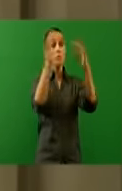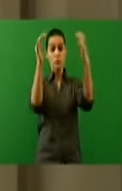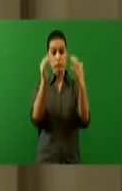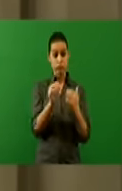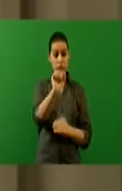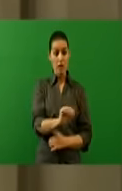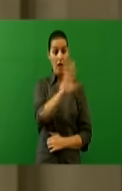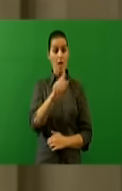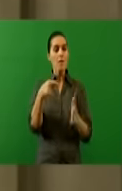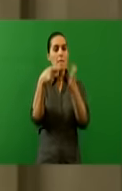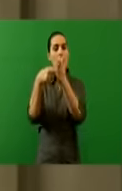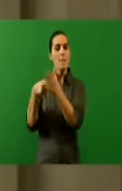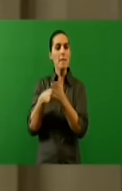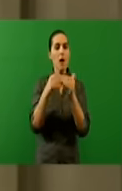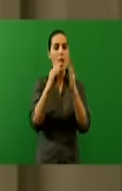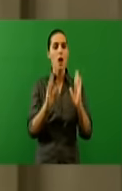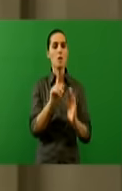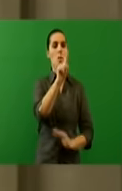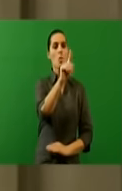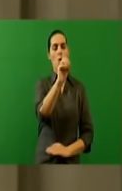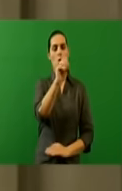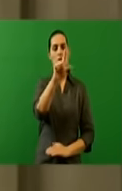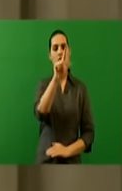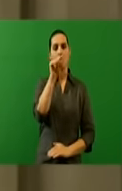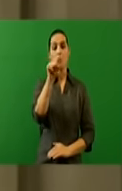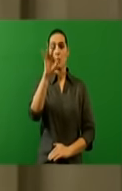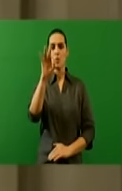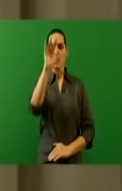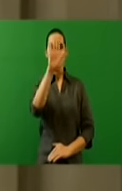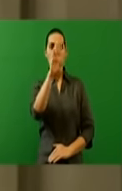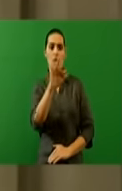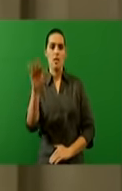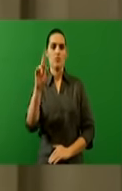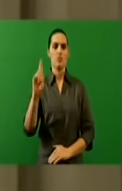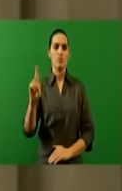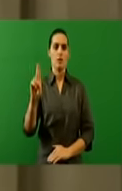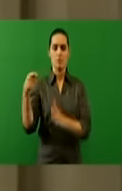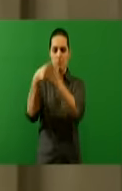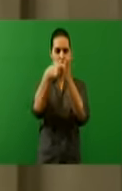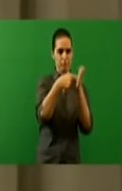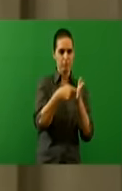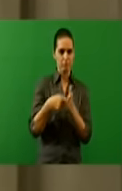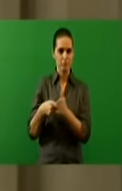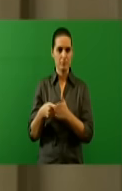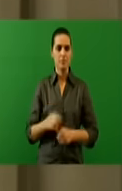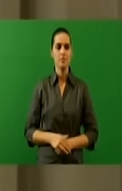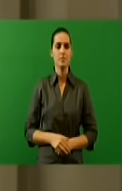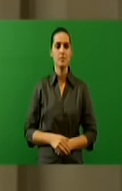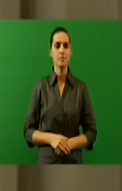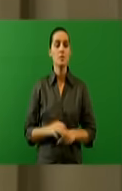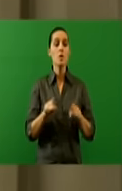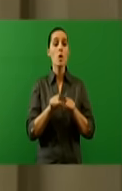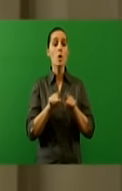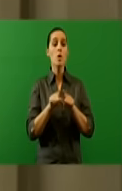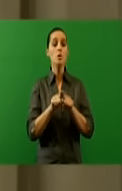107.3 billion rands have been recorded. The rand also responded positively to the improvement in commodity